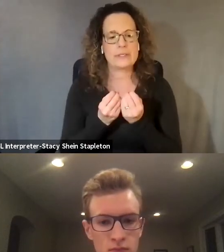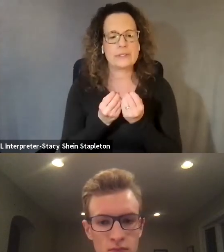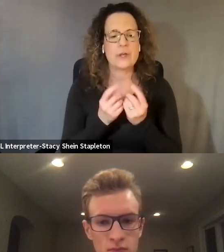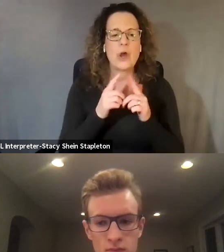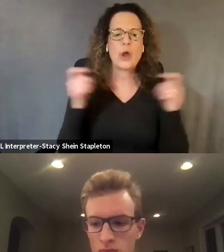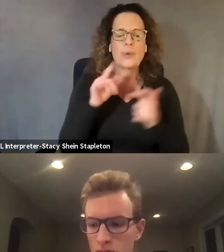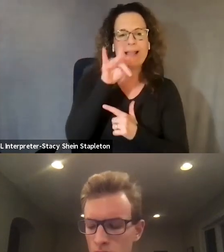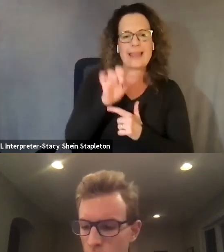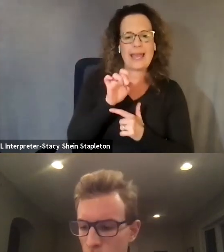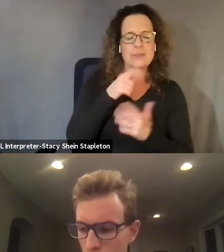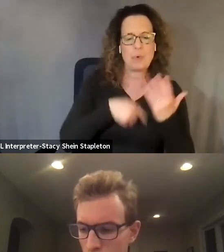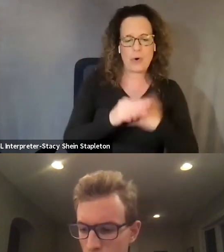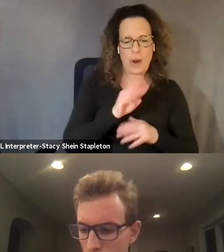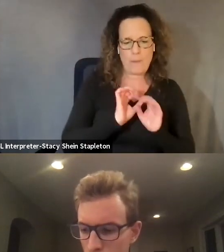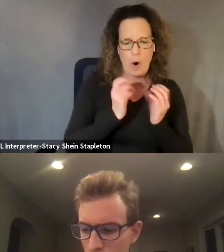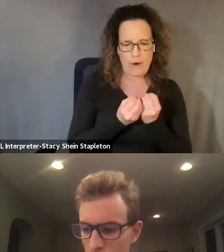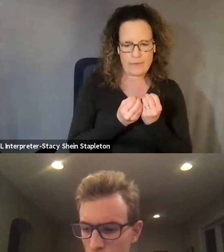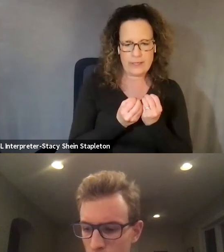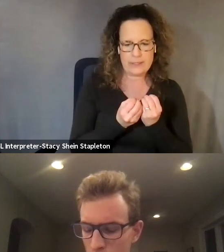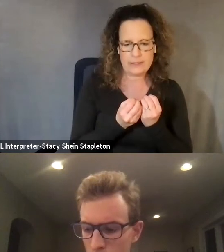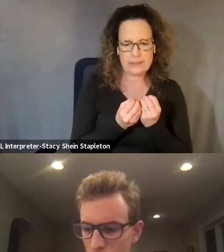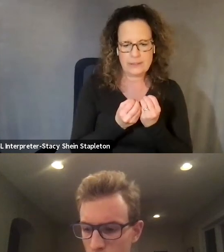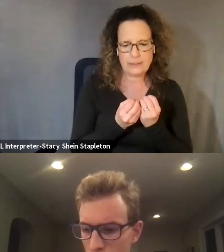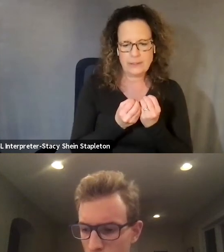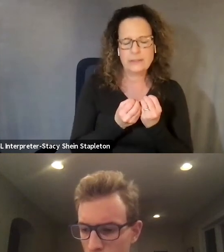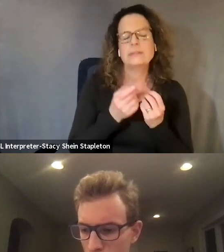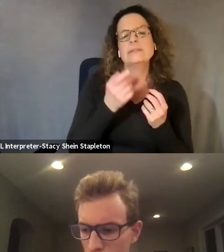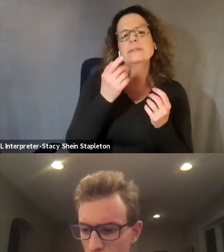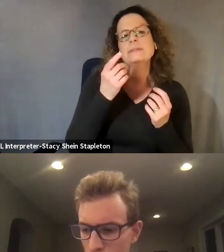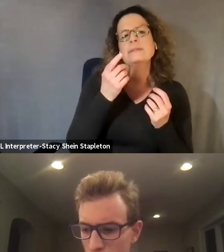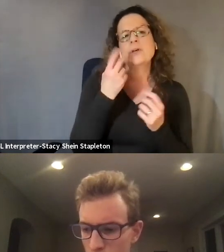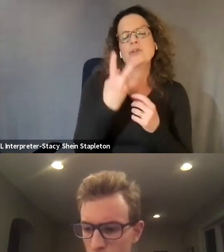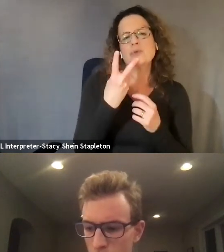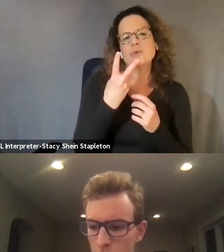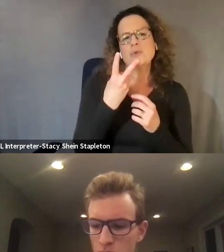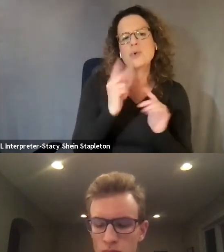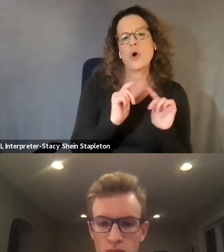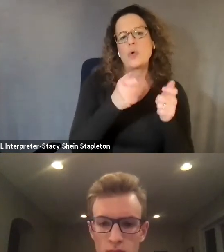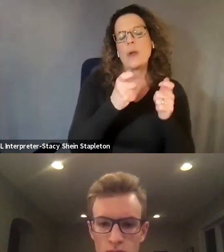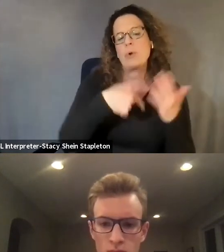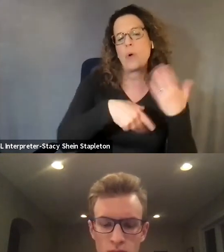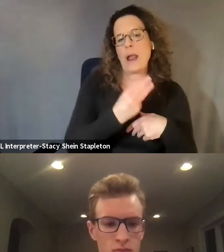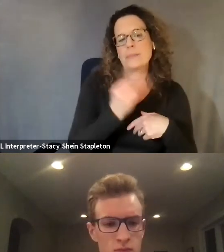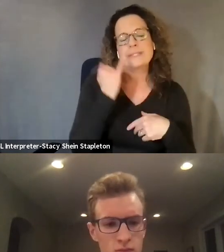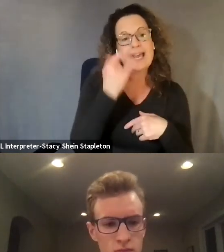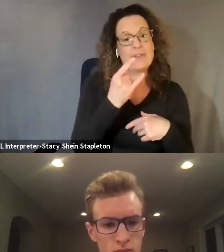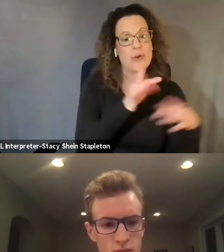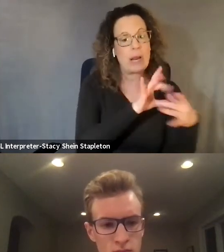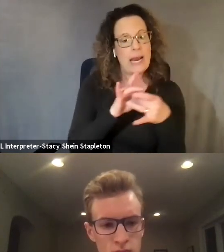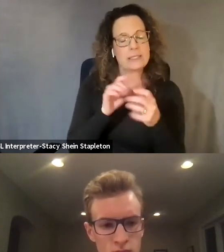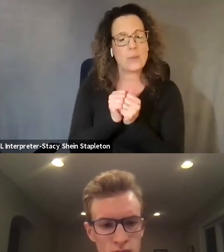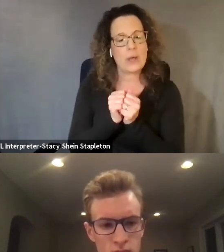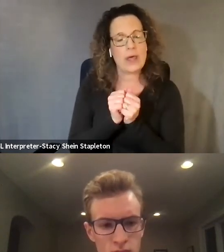National Program Office in which I work at EPA, are offering actually 2 grant programs right now. So if you are affiliated